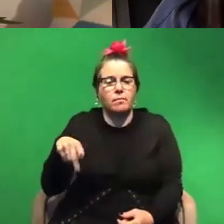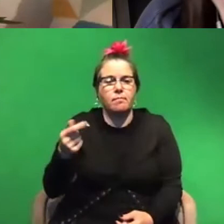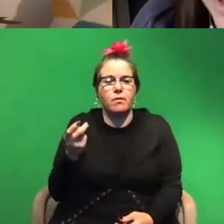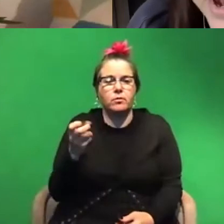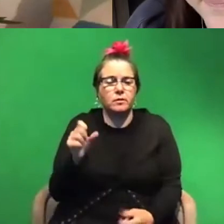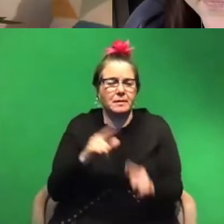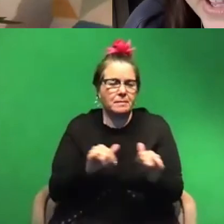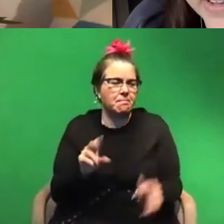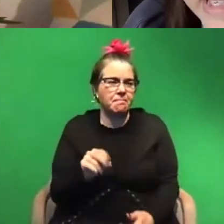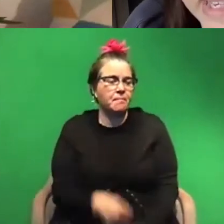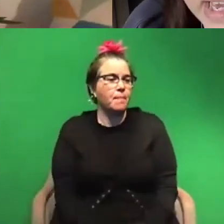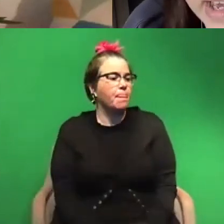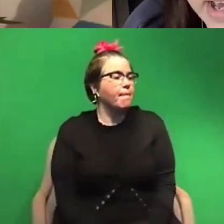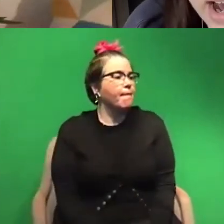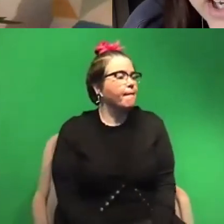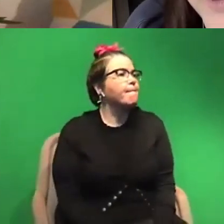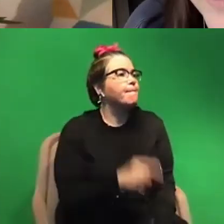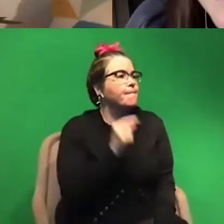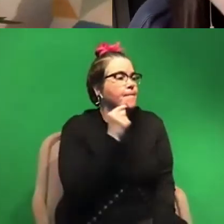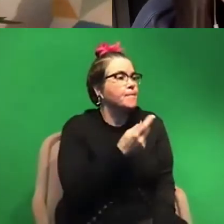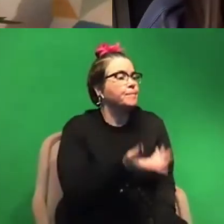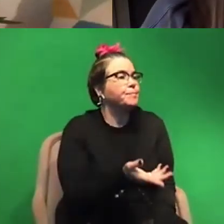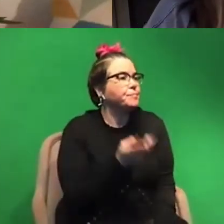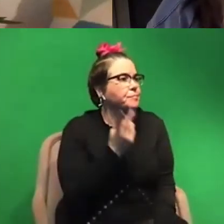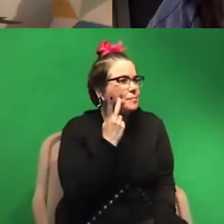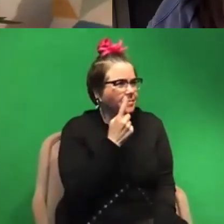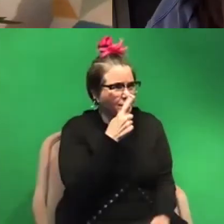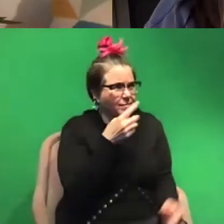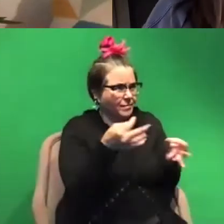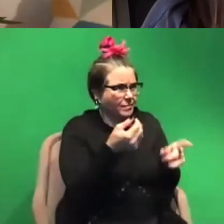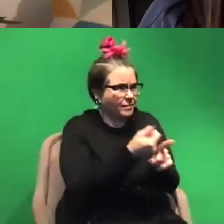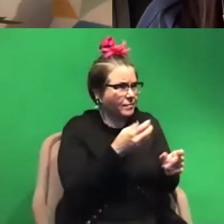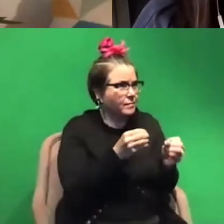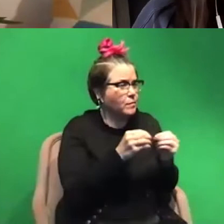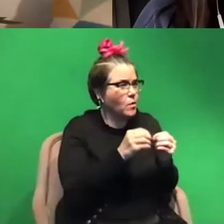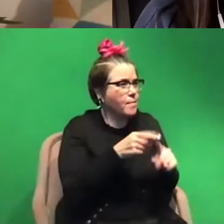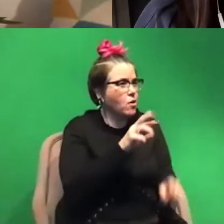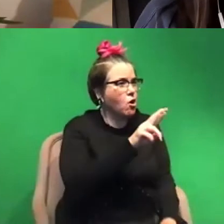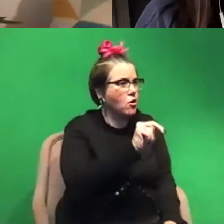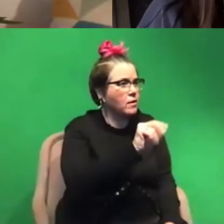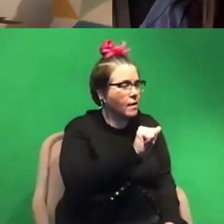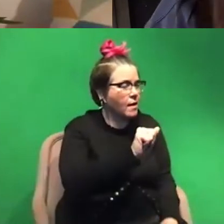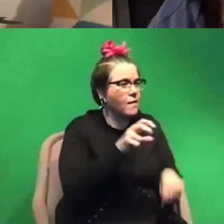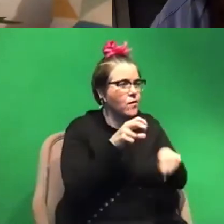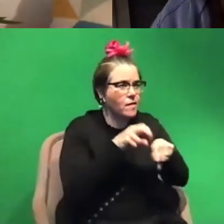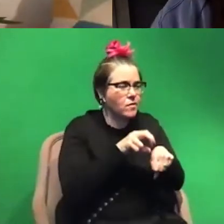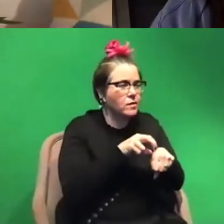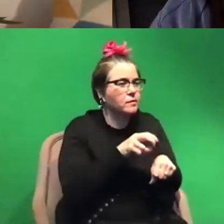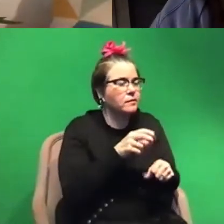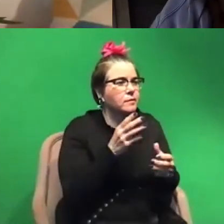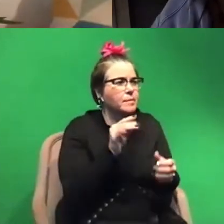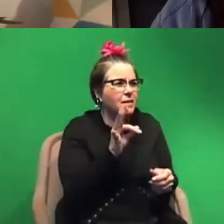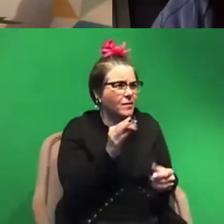Cool. Let's see. Could you explain more about the RNA of a virus? Maybe if we don't know